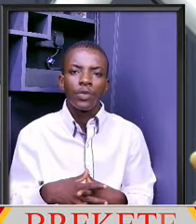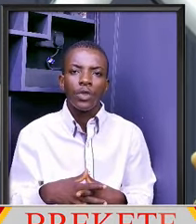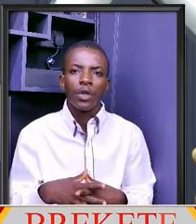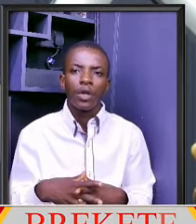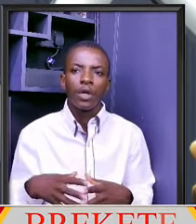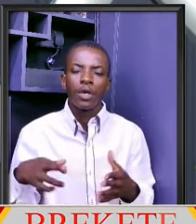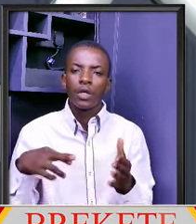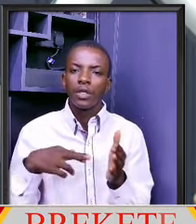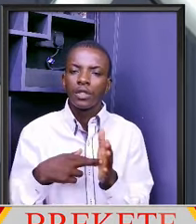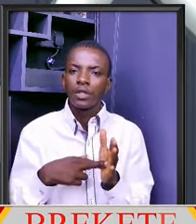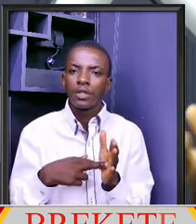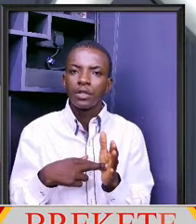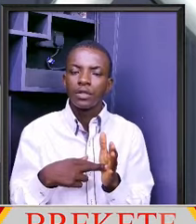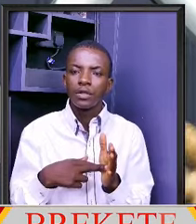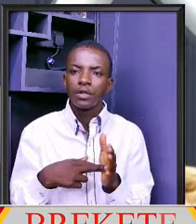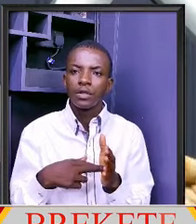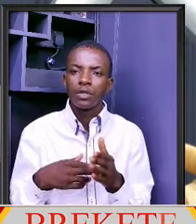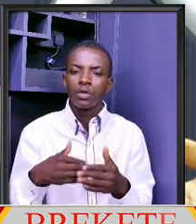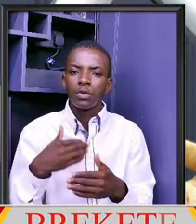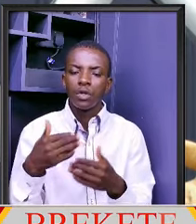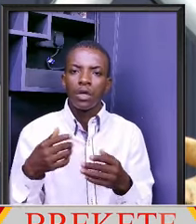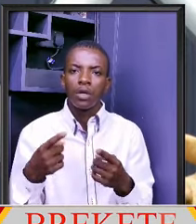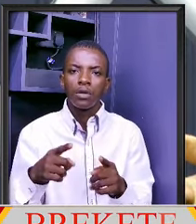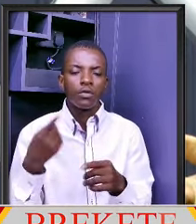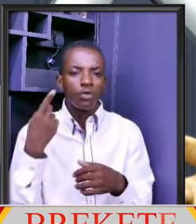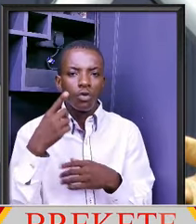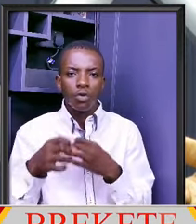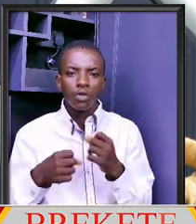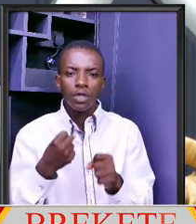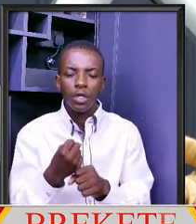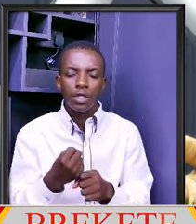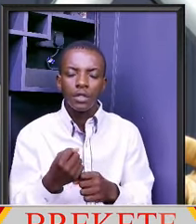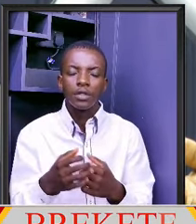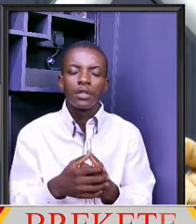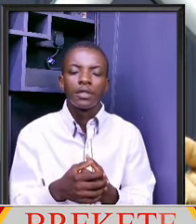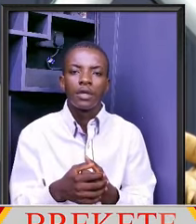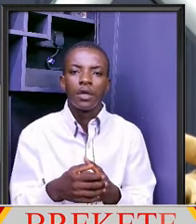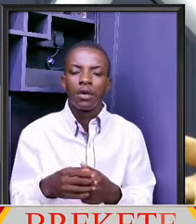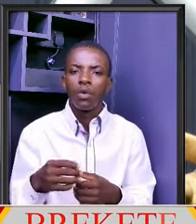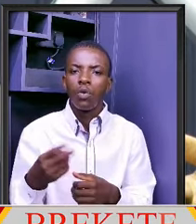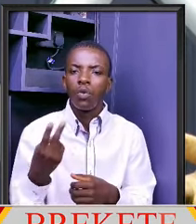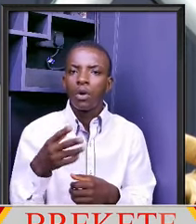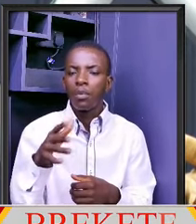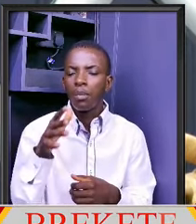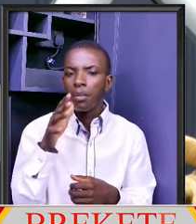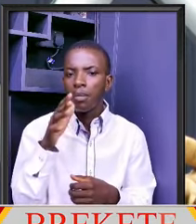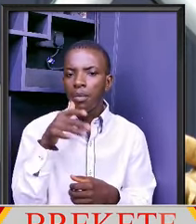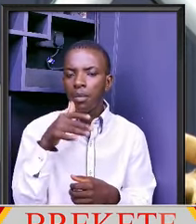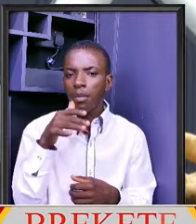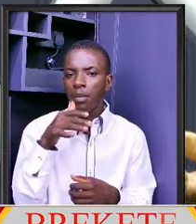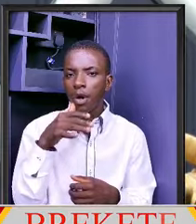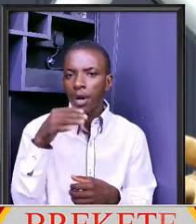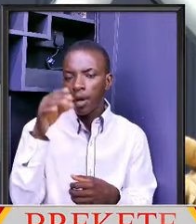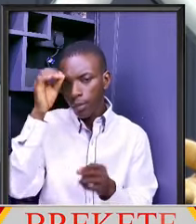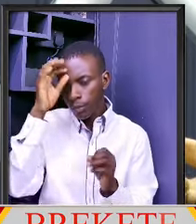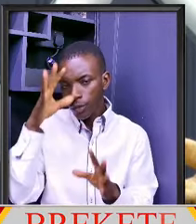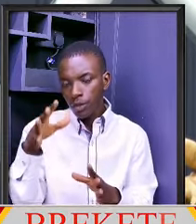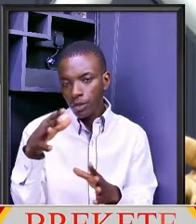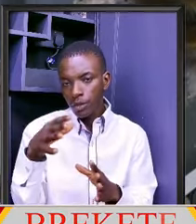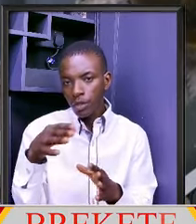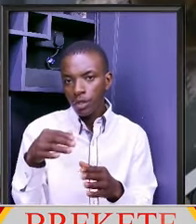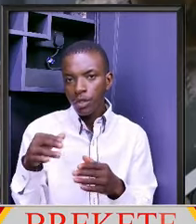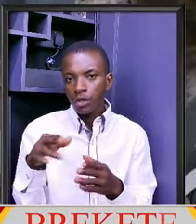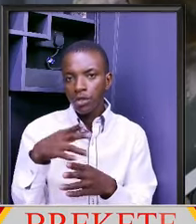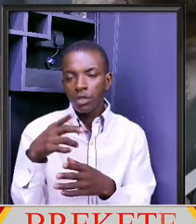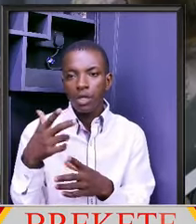Can't register, can't run the place for years. One malam, where she carry come, she don't run her